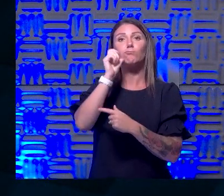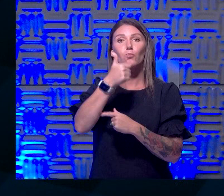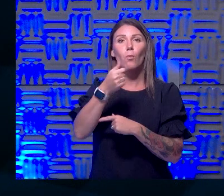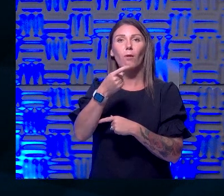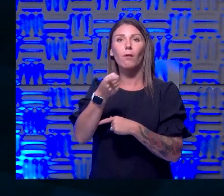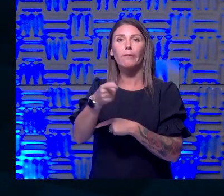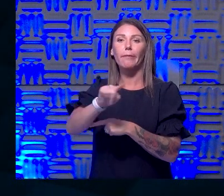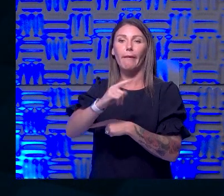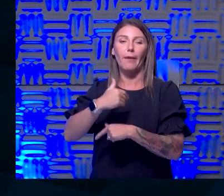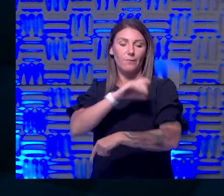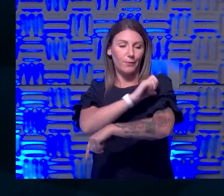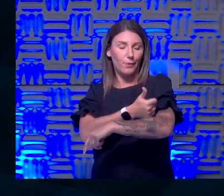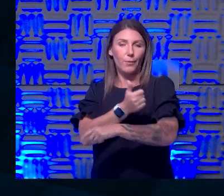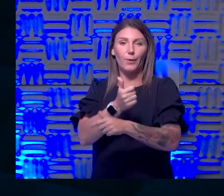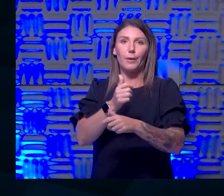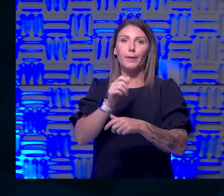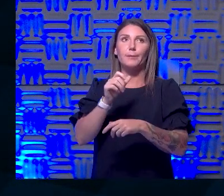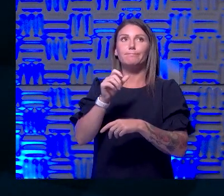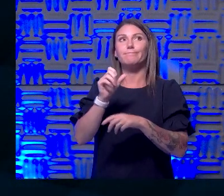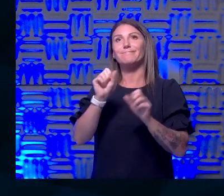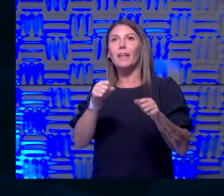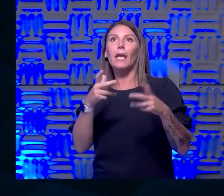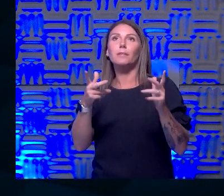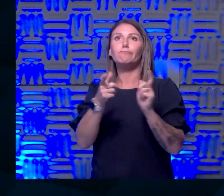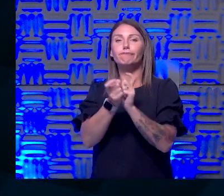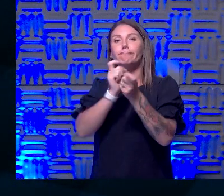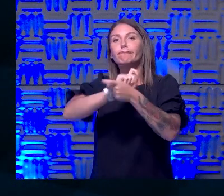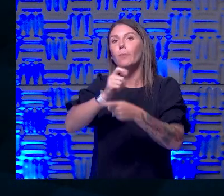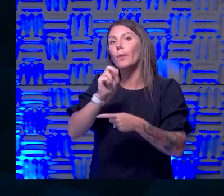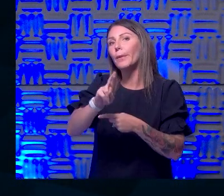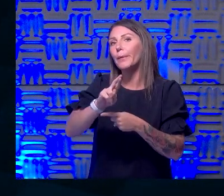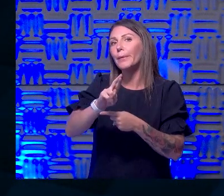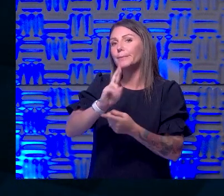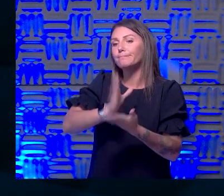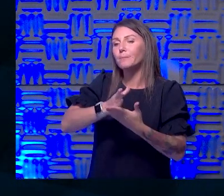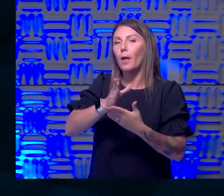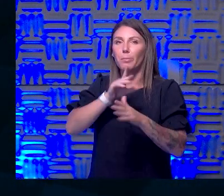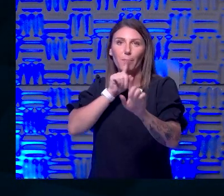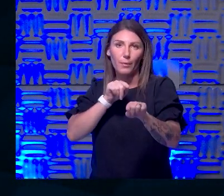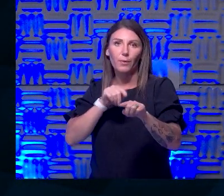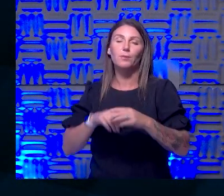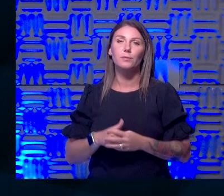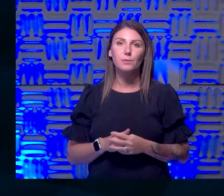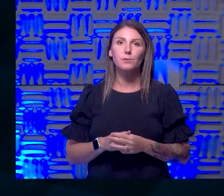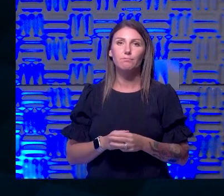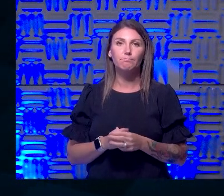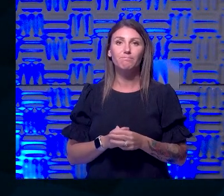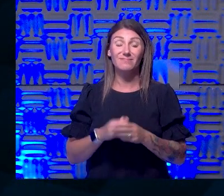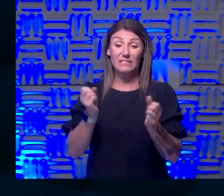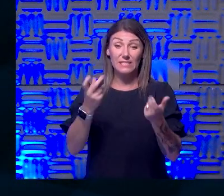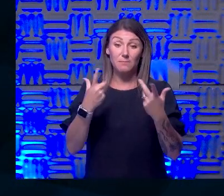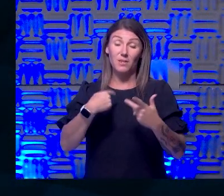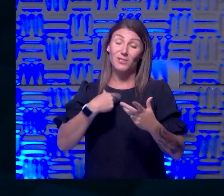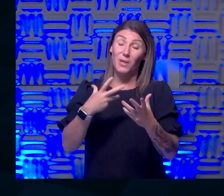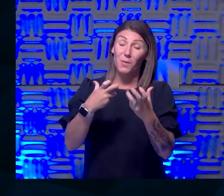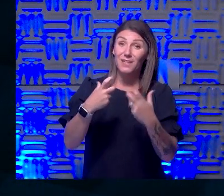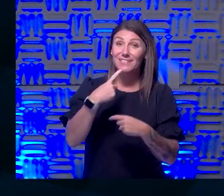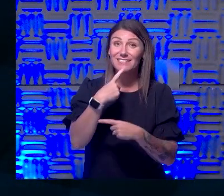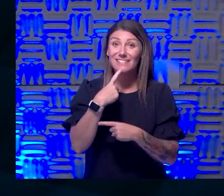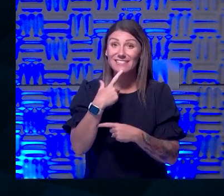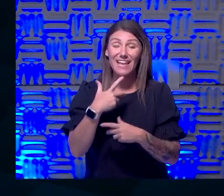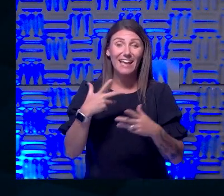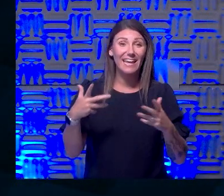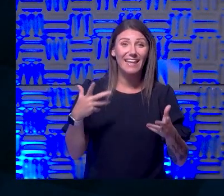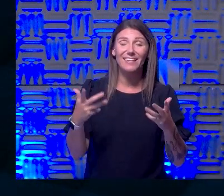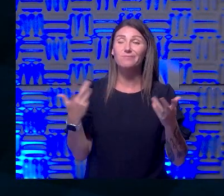to override or modify those orders. So as much as I'd like to tell you it's buttoned